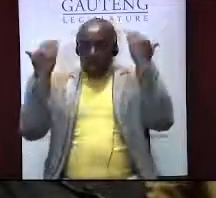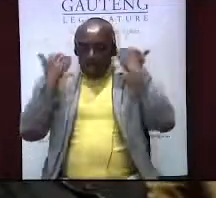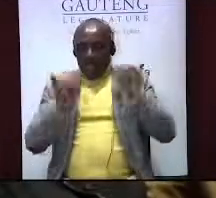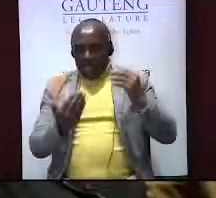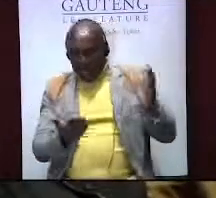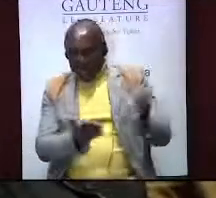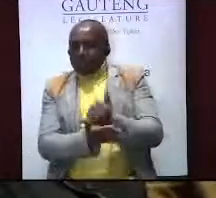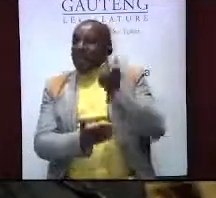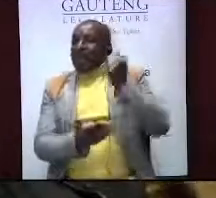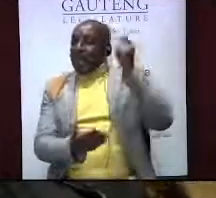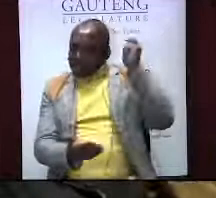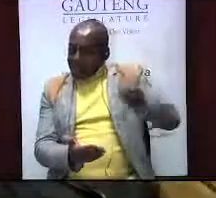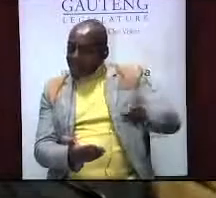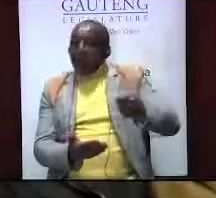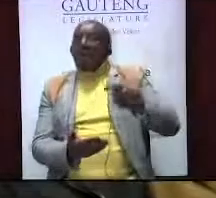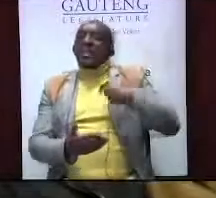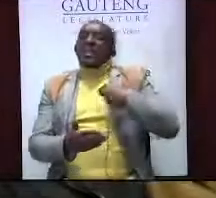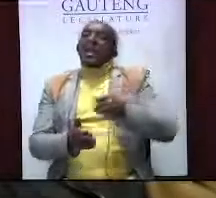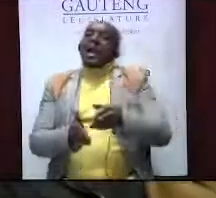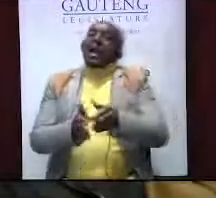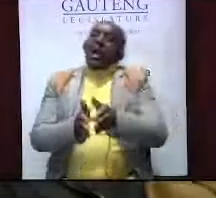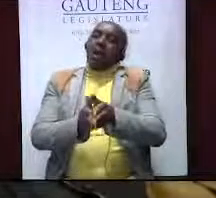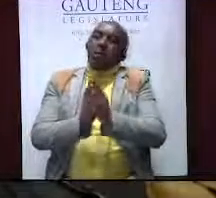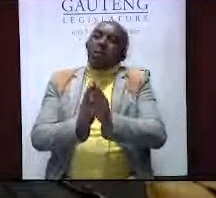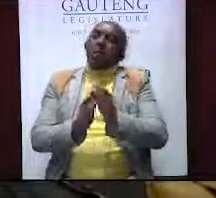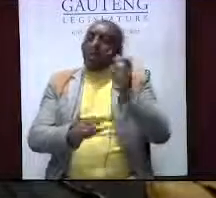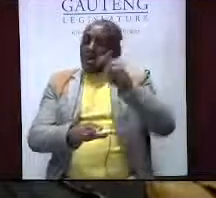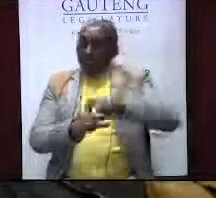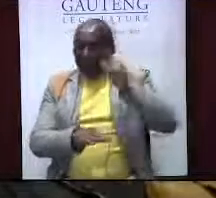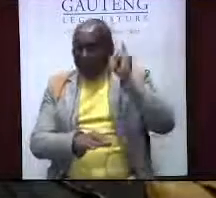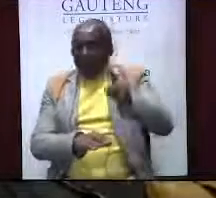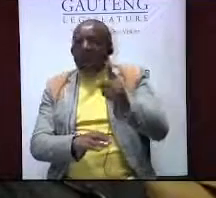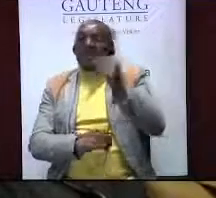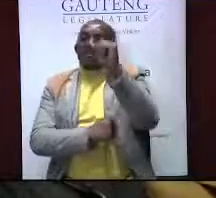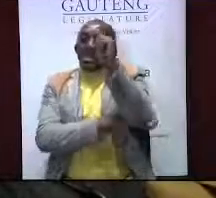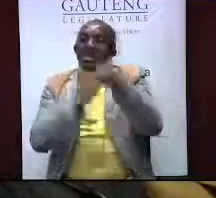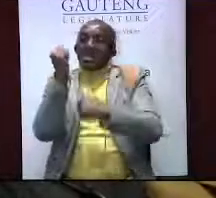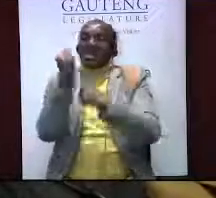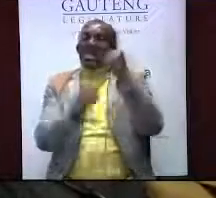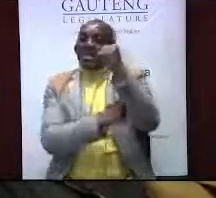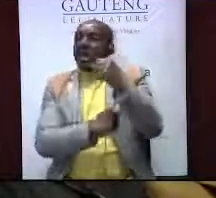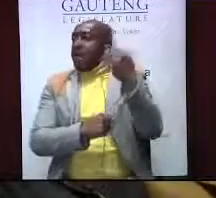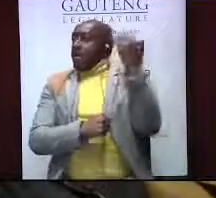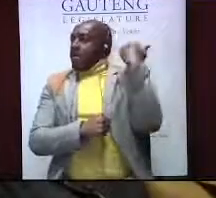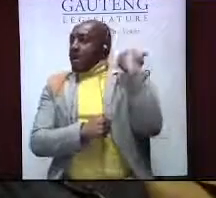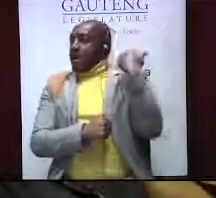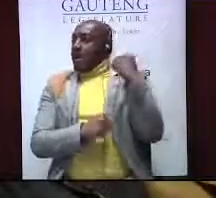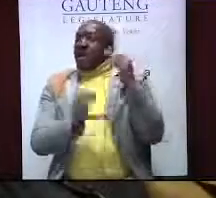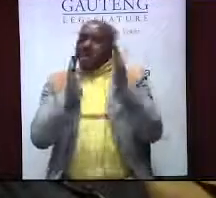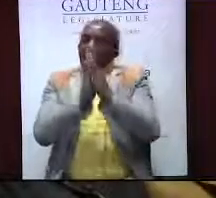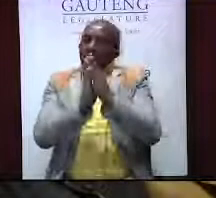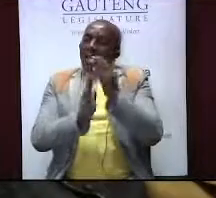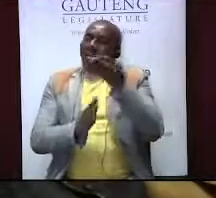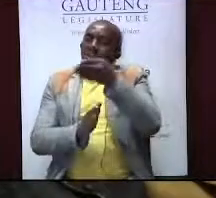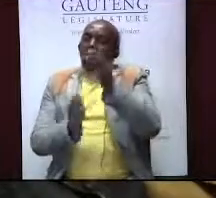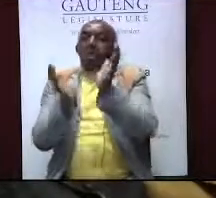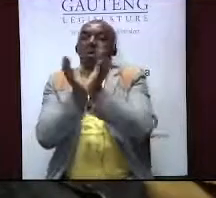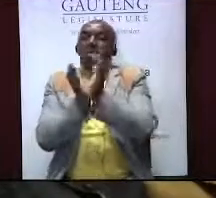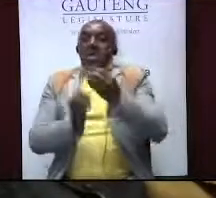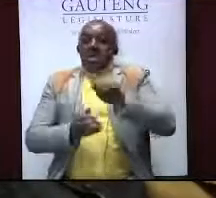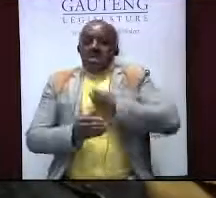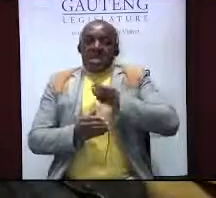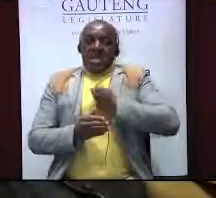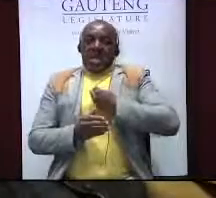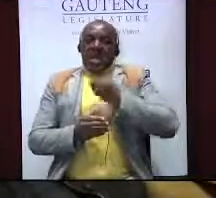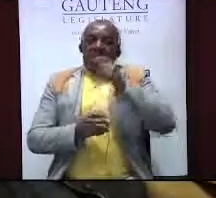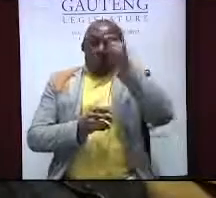re tlo khona but na se ke se khopelang let there be structures and then ke khopela hape yesterday we had a meeting our young boys and young